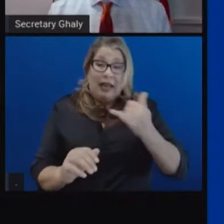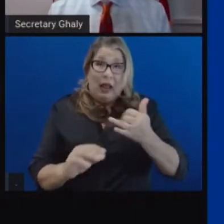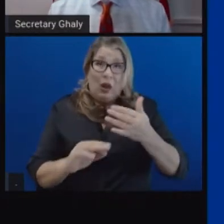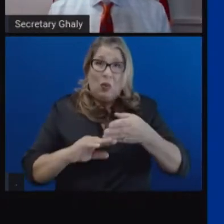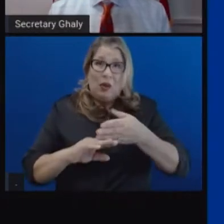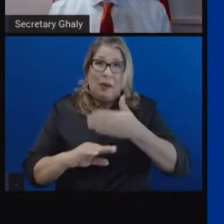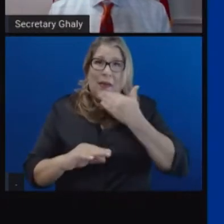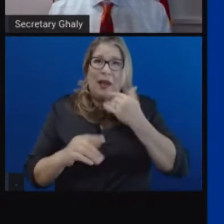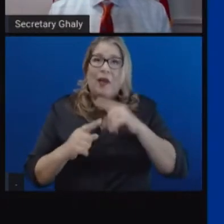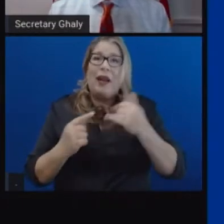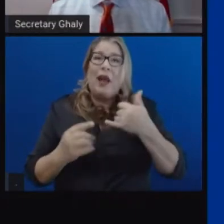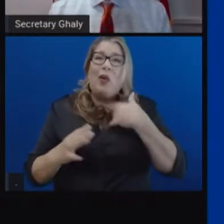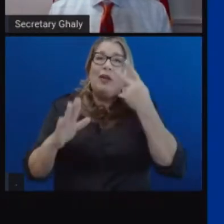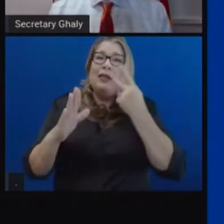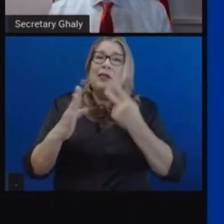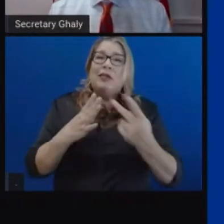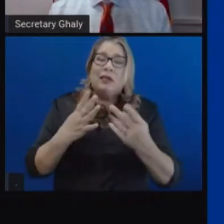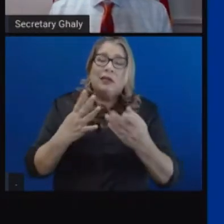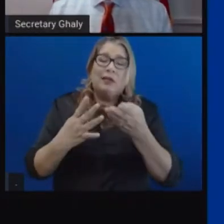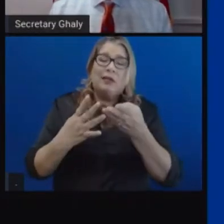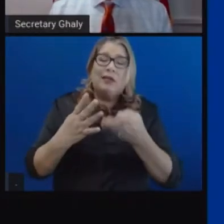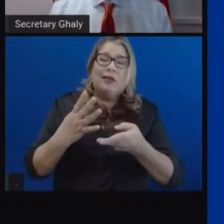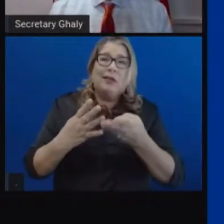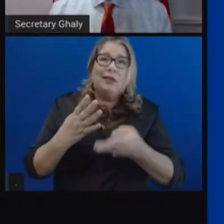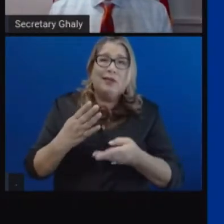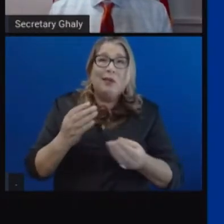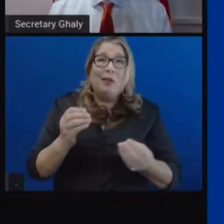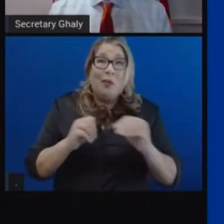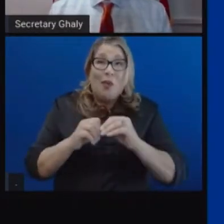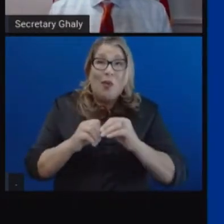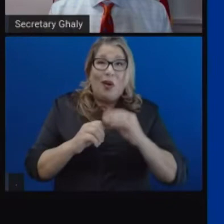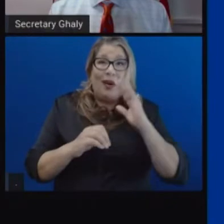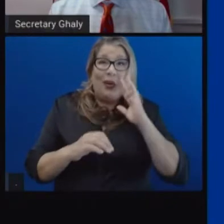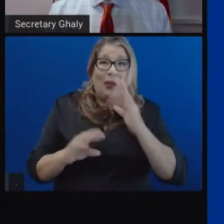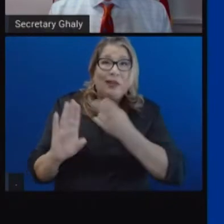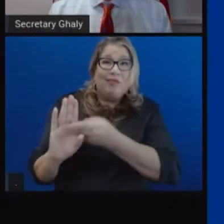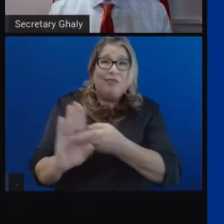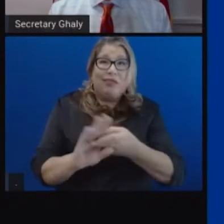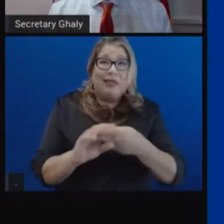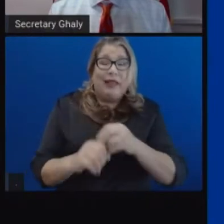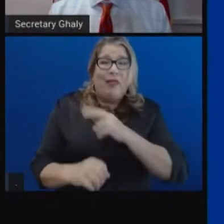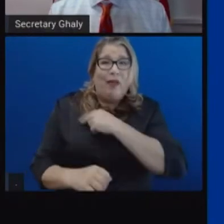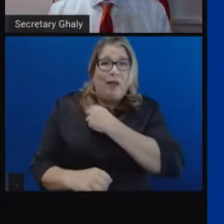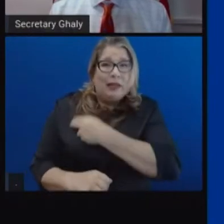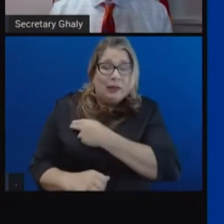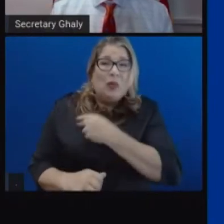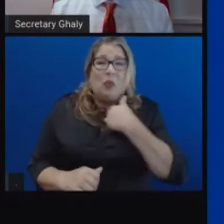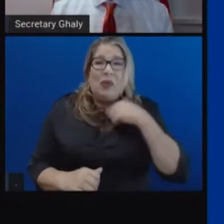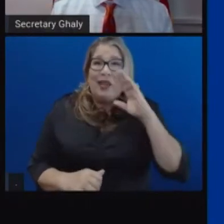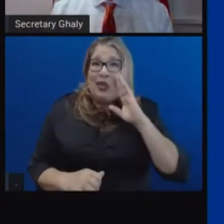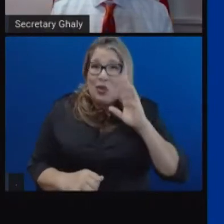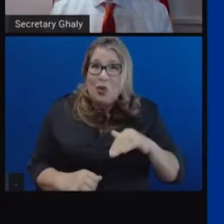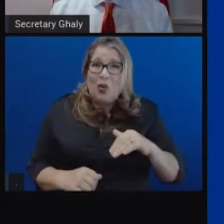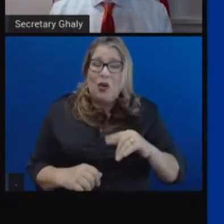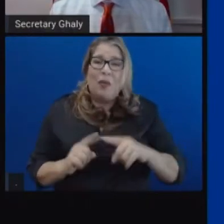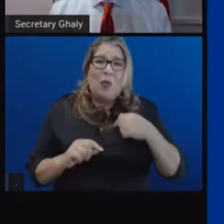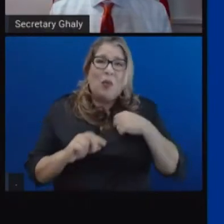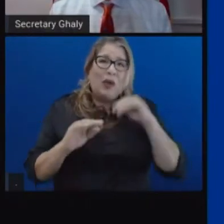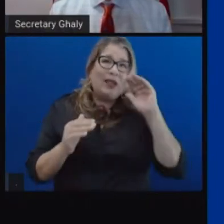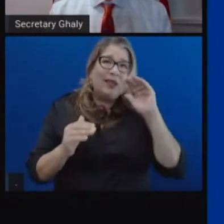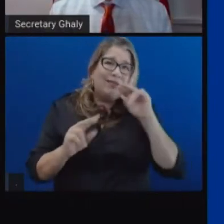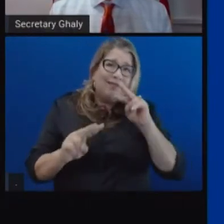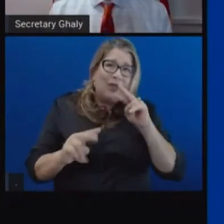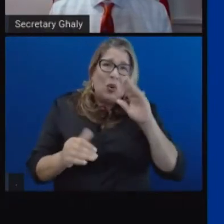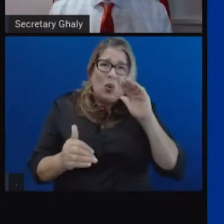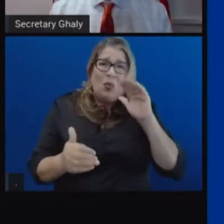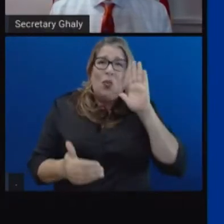month. We're just hopeful it's not as significant as we expected, and certainly not as significant as it would